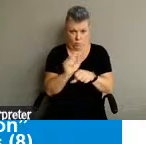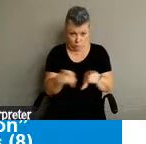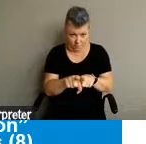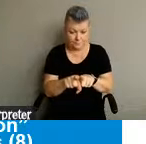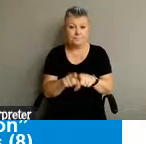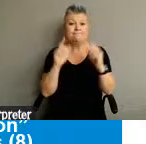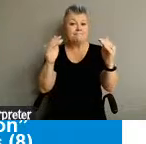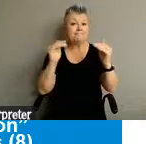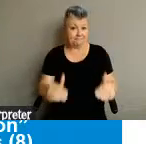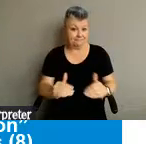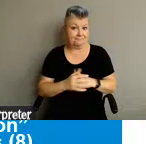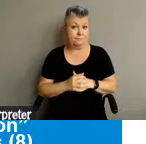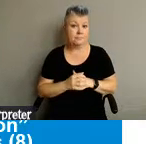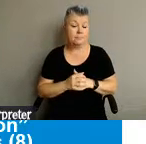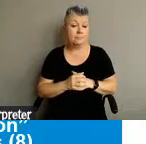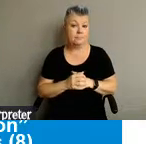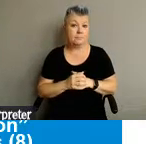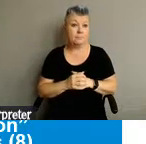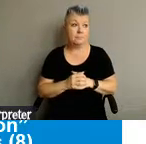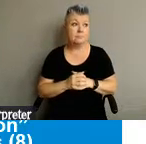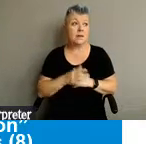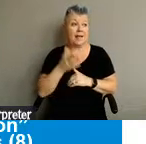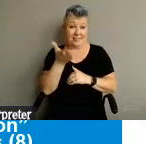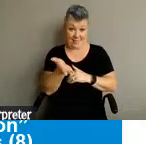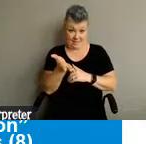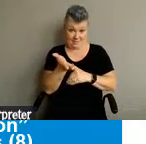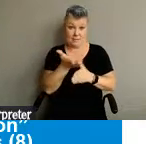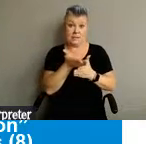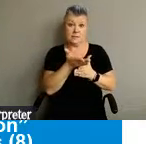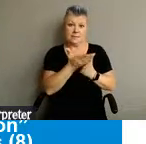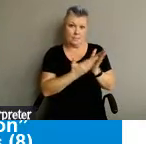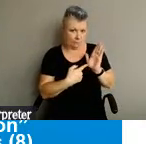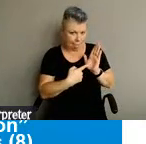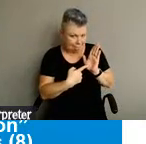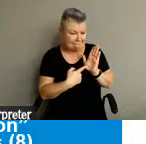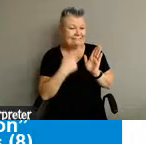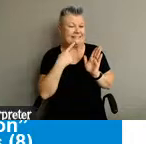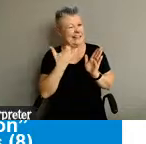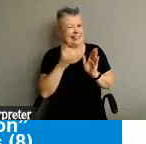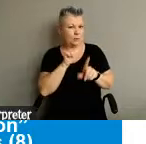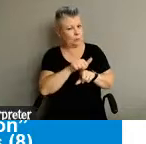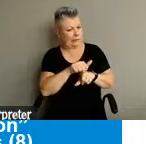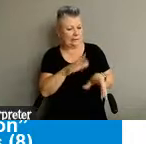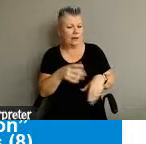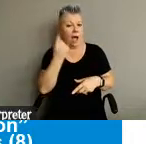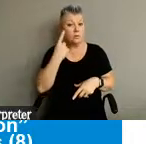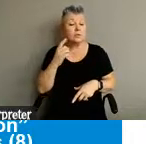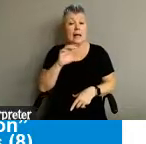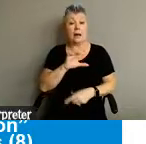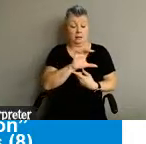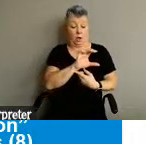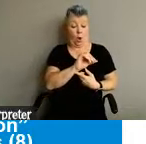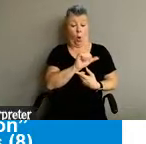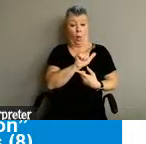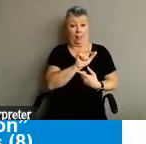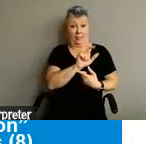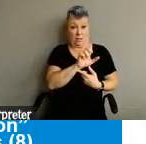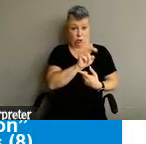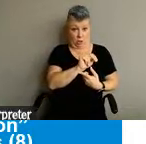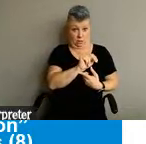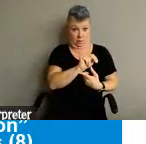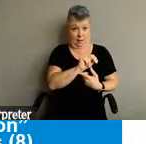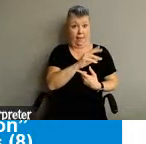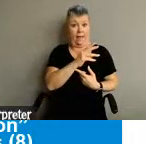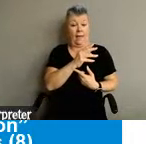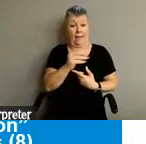Next slide. This is the part where it gets a little tricky, understanding coalition and non-coalition districts.